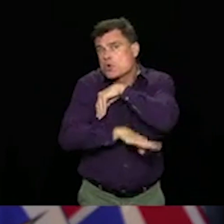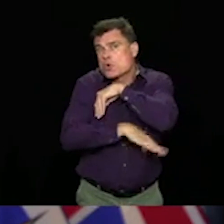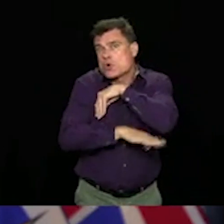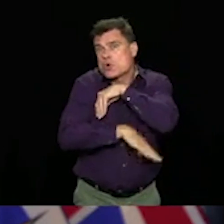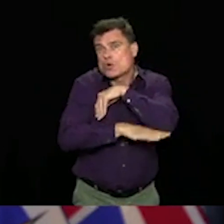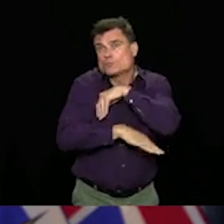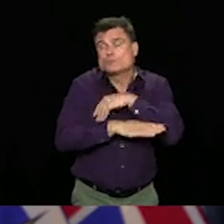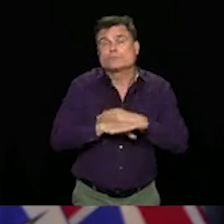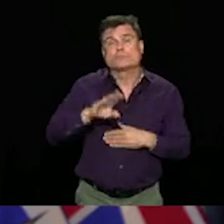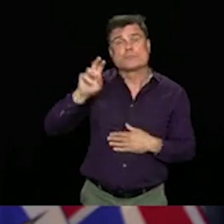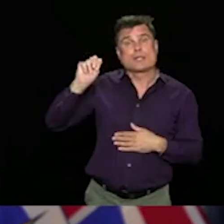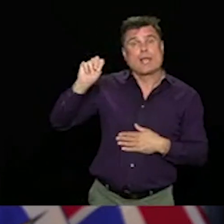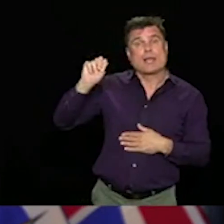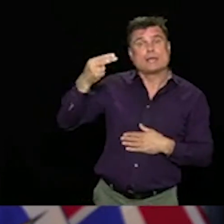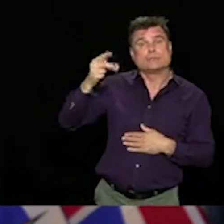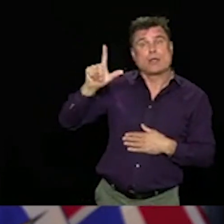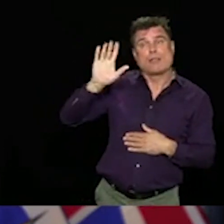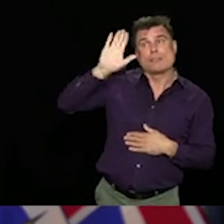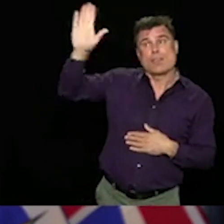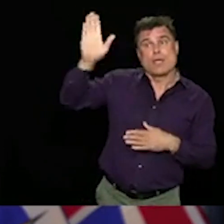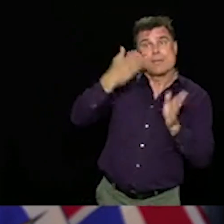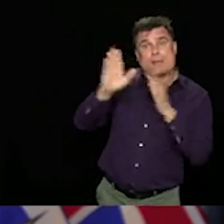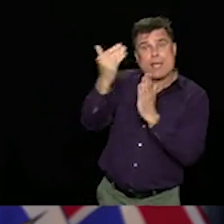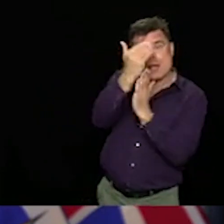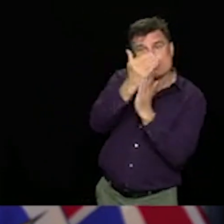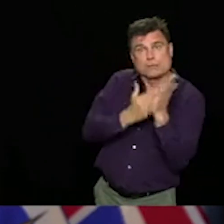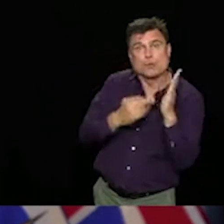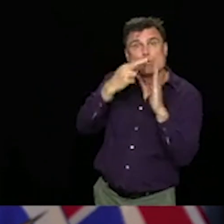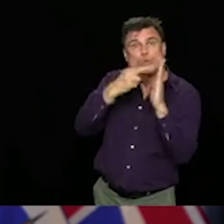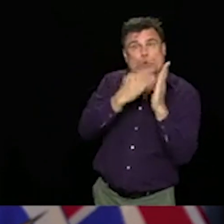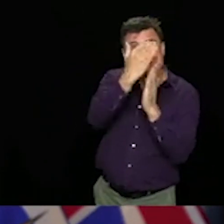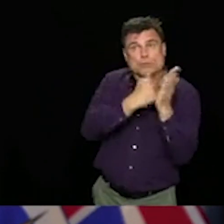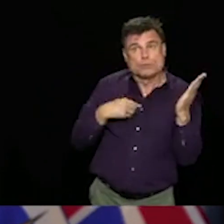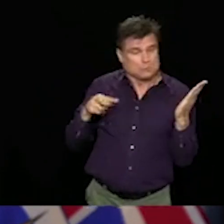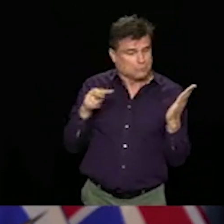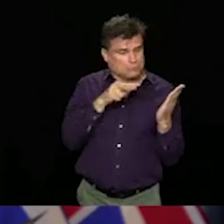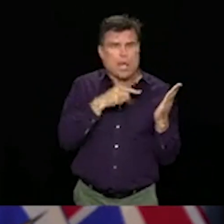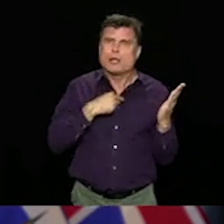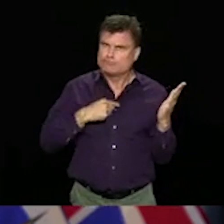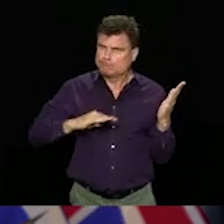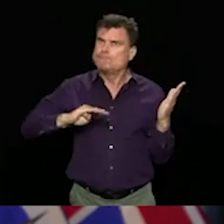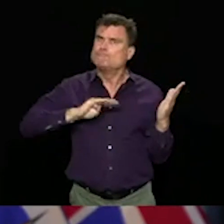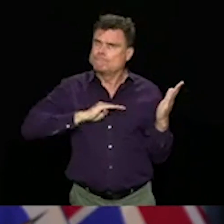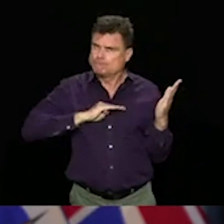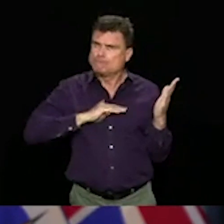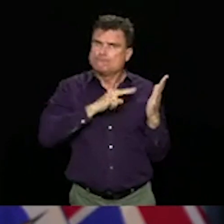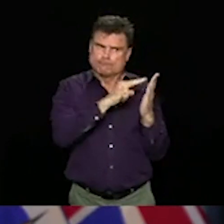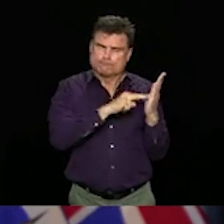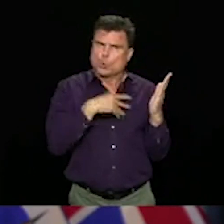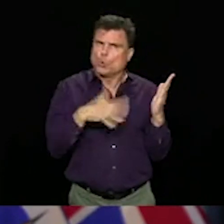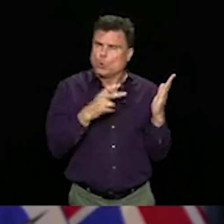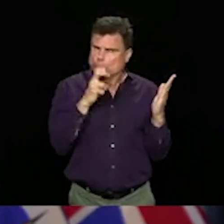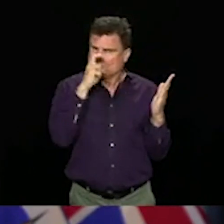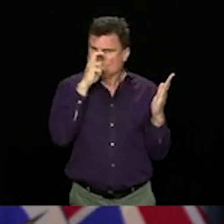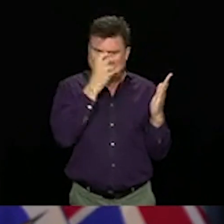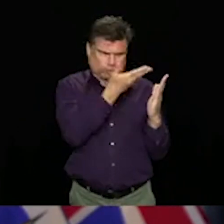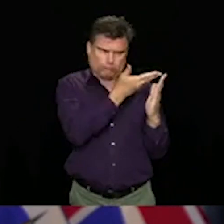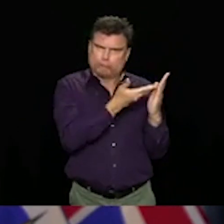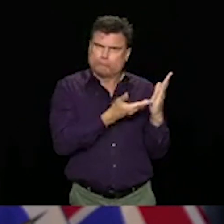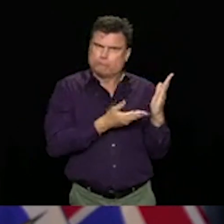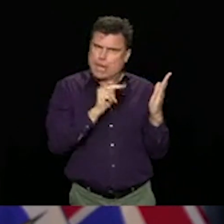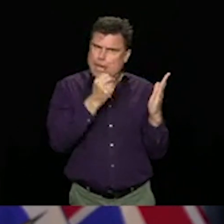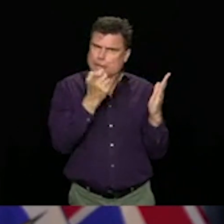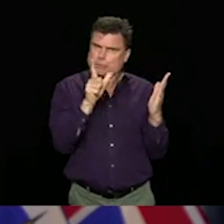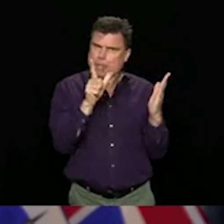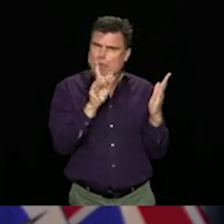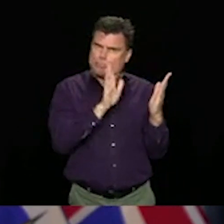plan, and it exceeds the requirements that we have in place even today, and it meets our criteria for protecting our